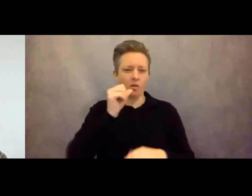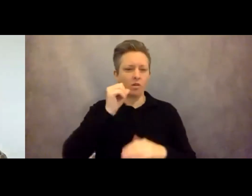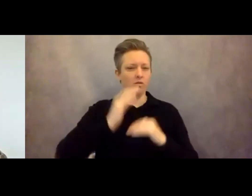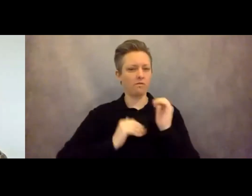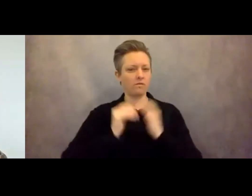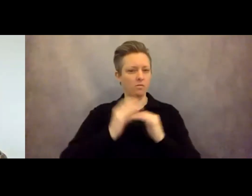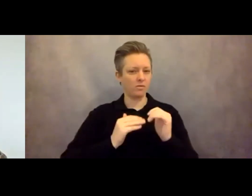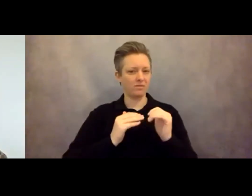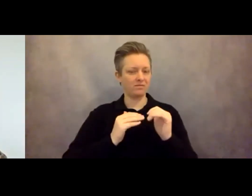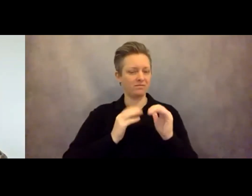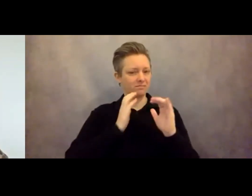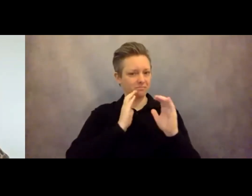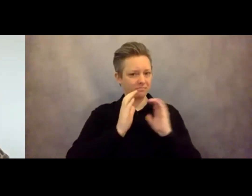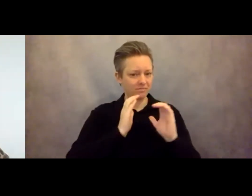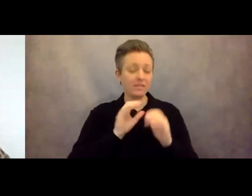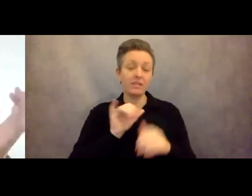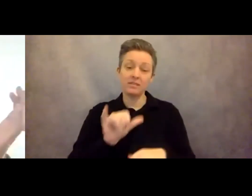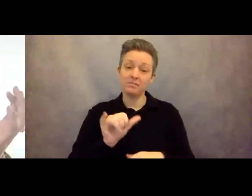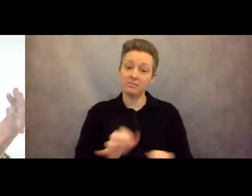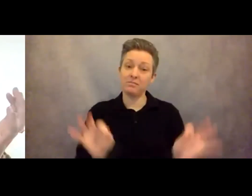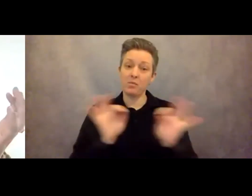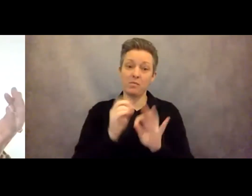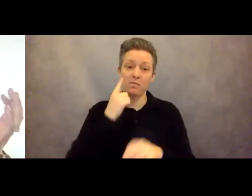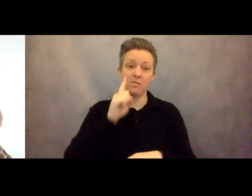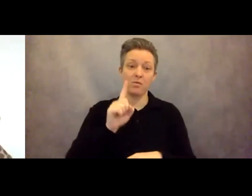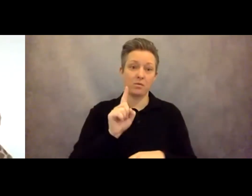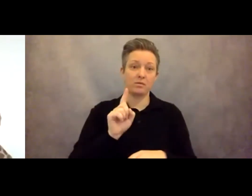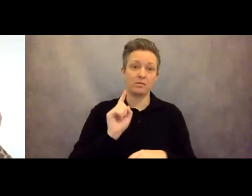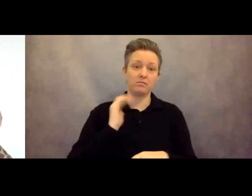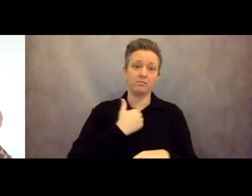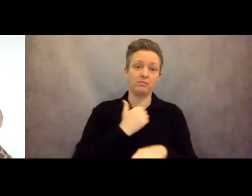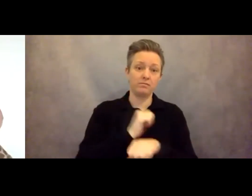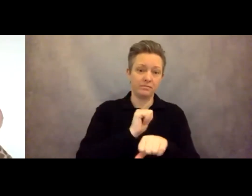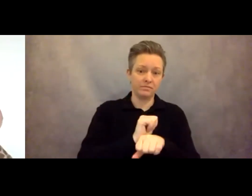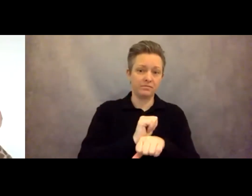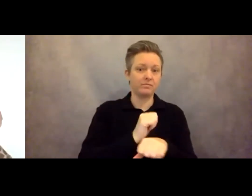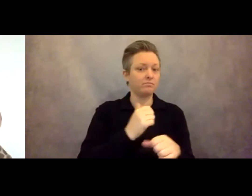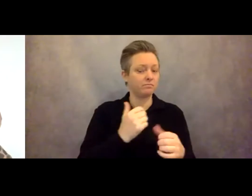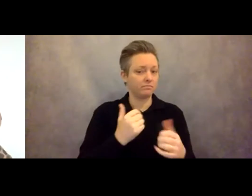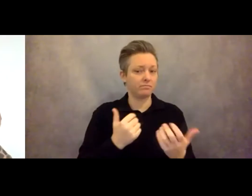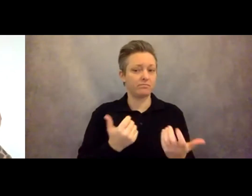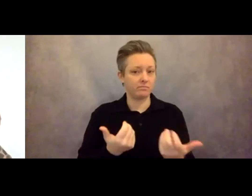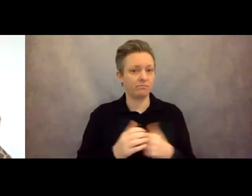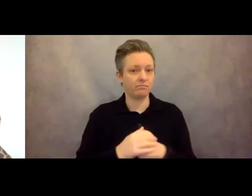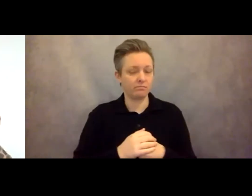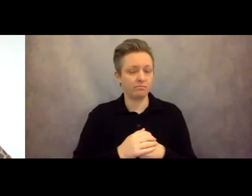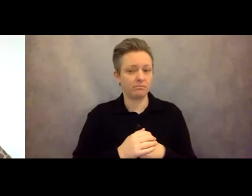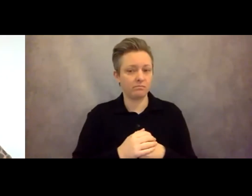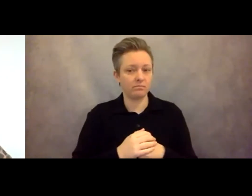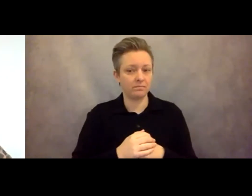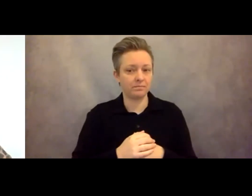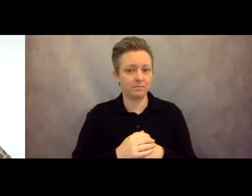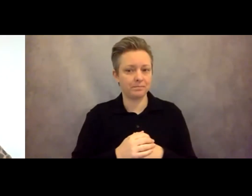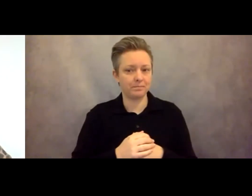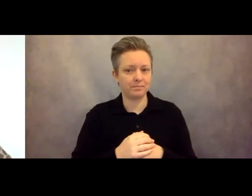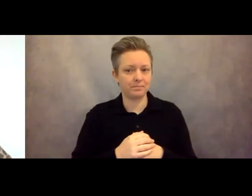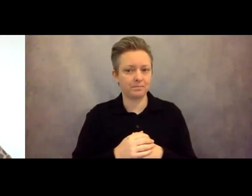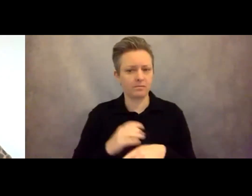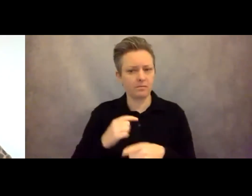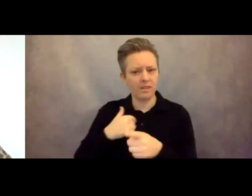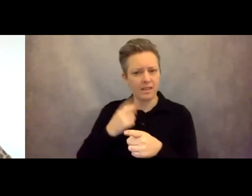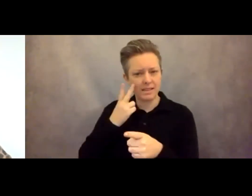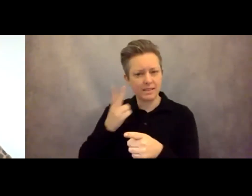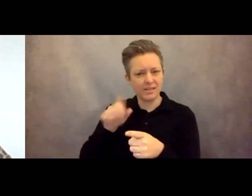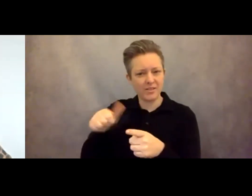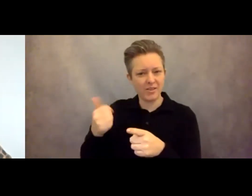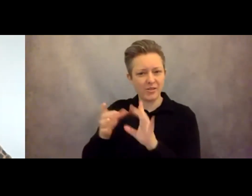is really, really important and integral to our work. And so, and I see that other comment,